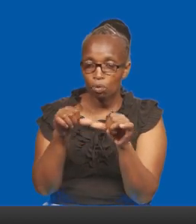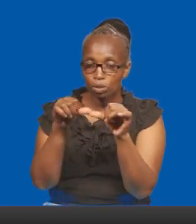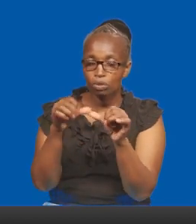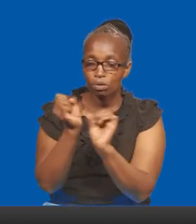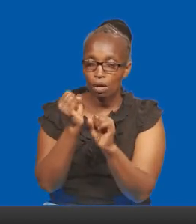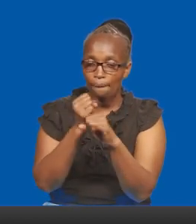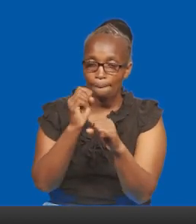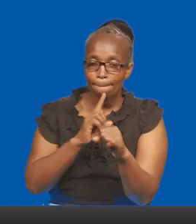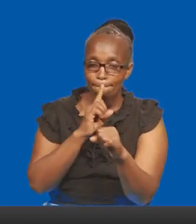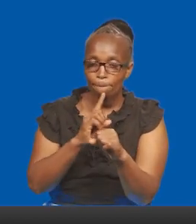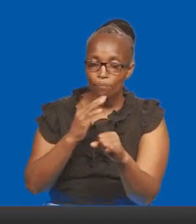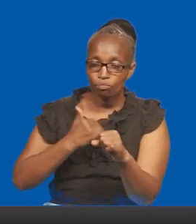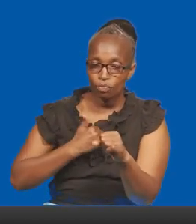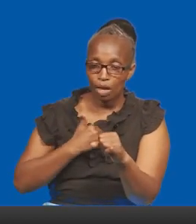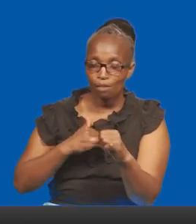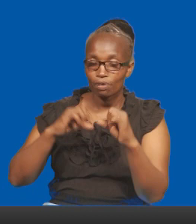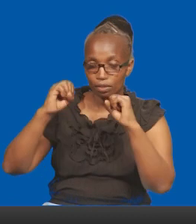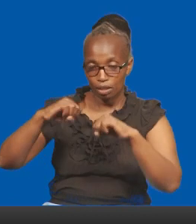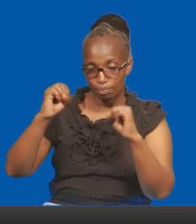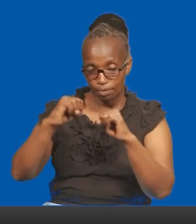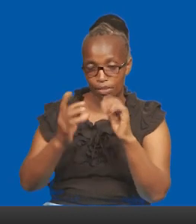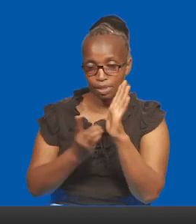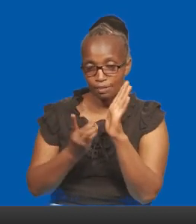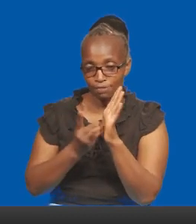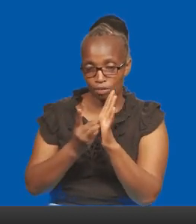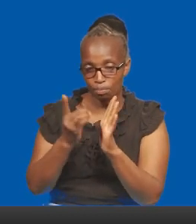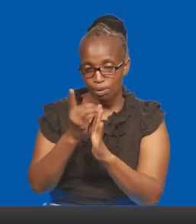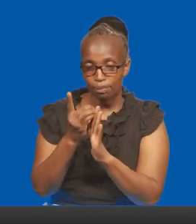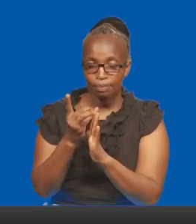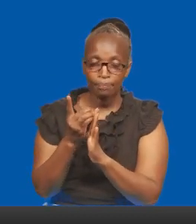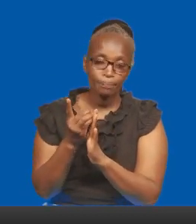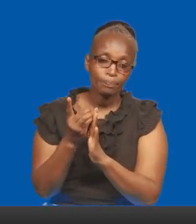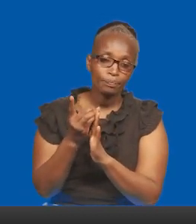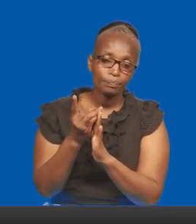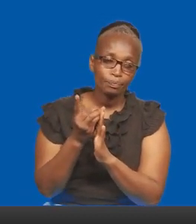mandate of ensuring oil and gas capacity development.